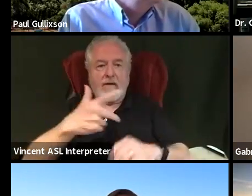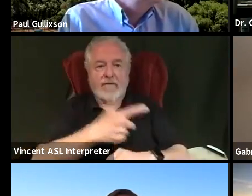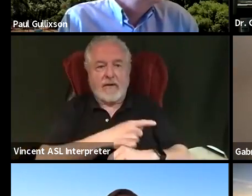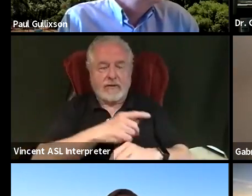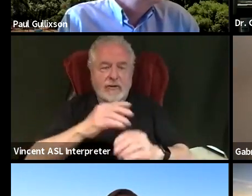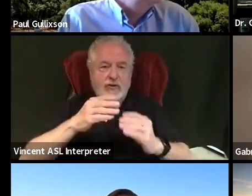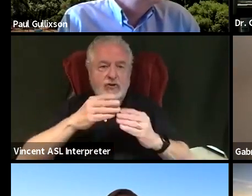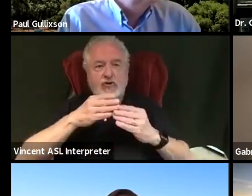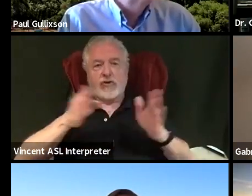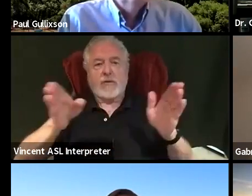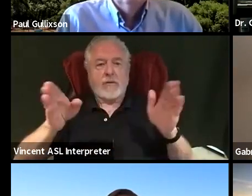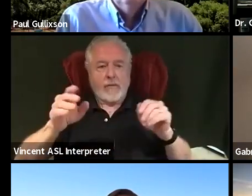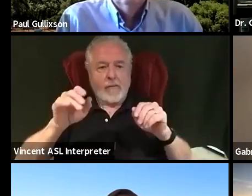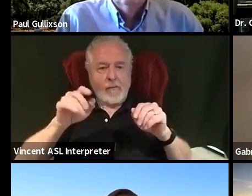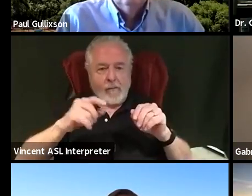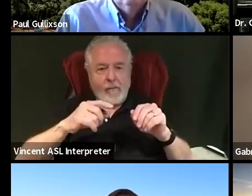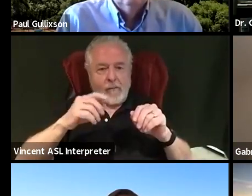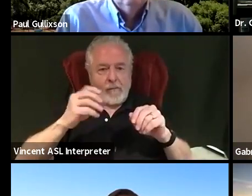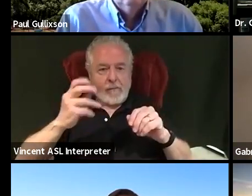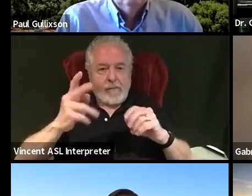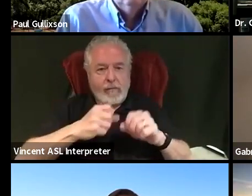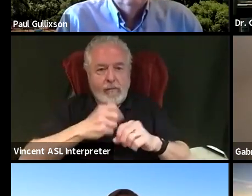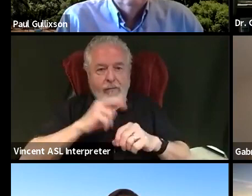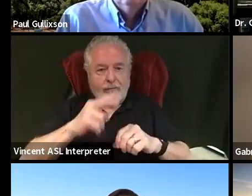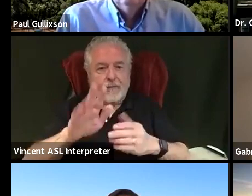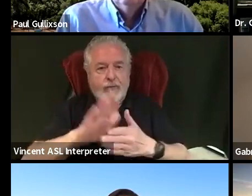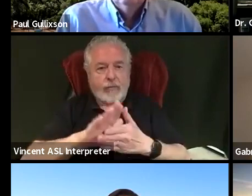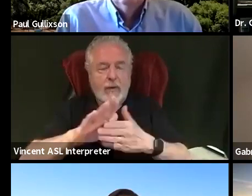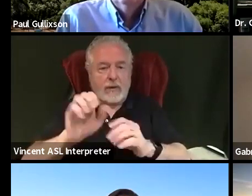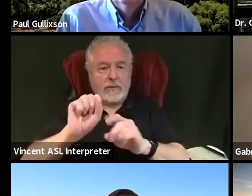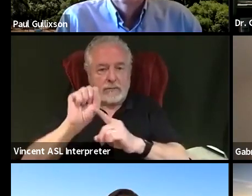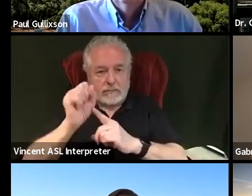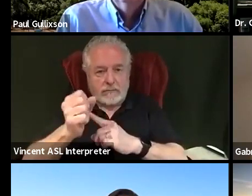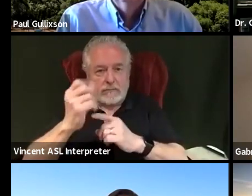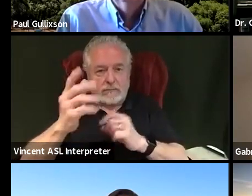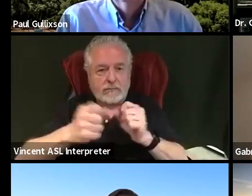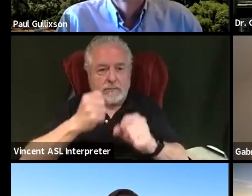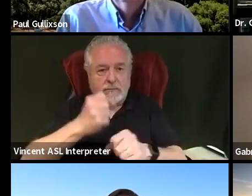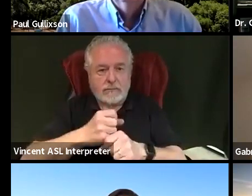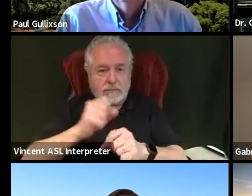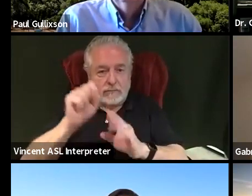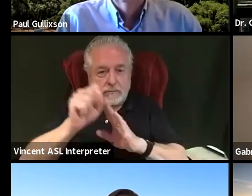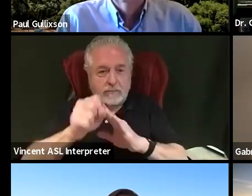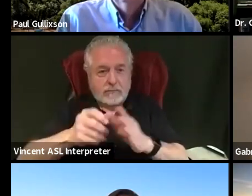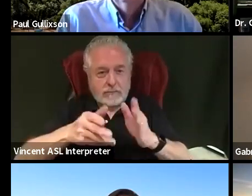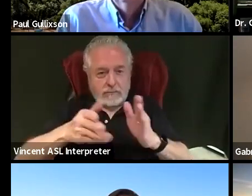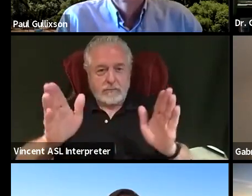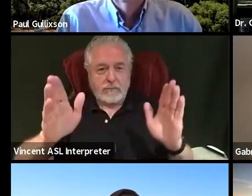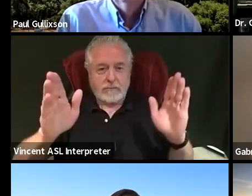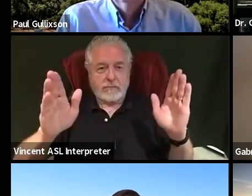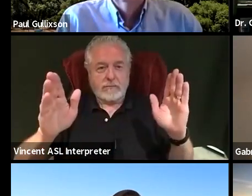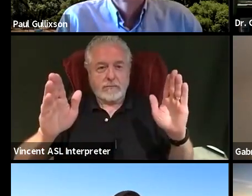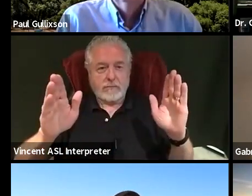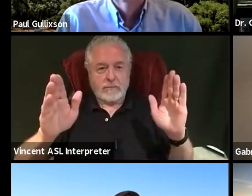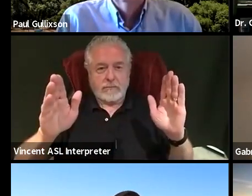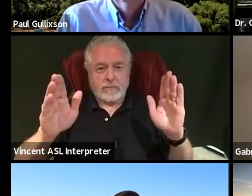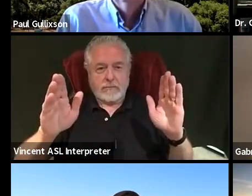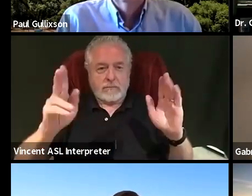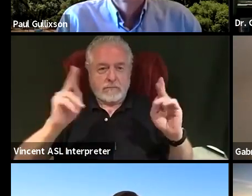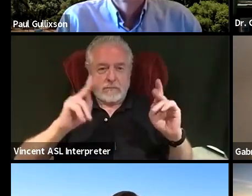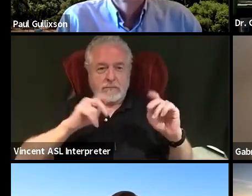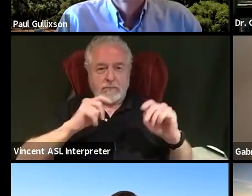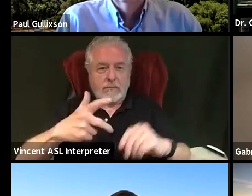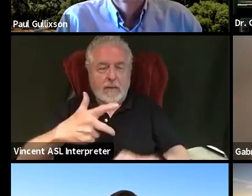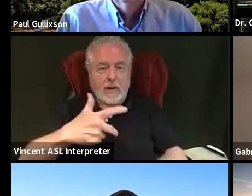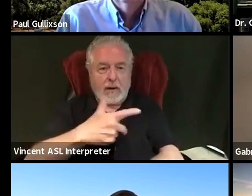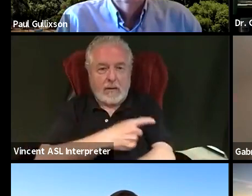vaccinations in general. And for many years, look at the school situation. For many years, the state allowed, people not